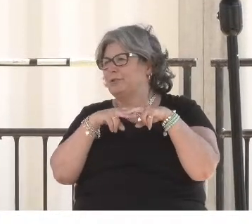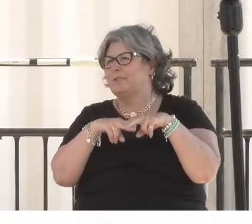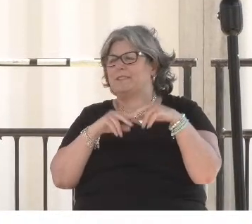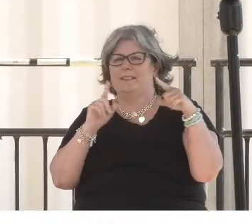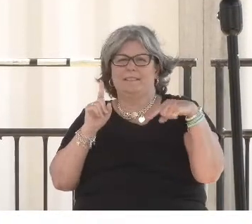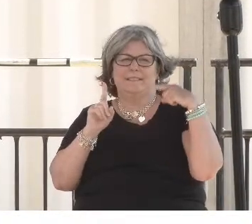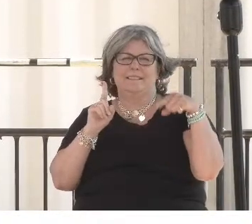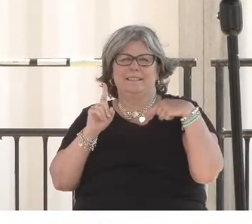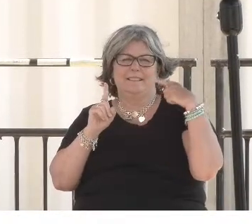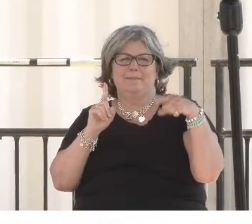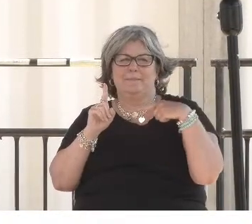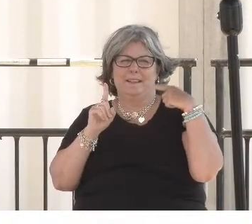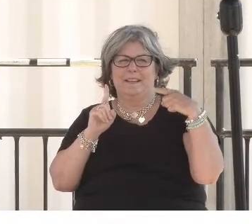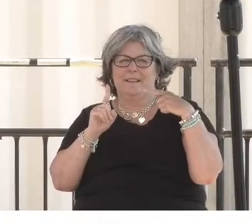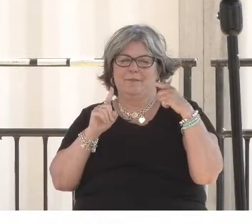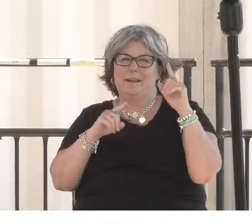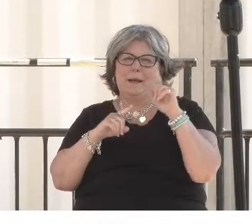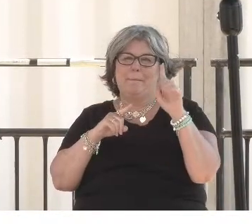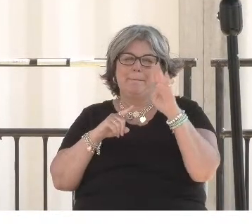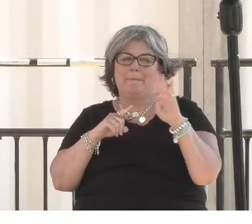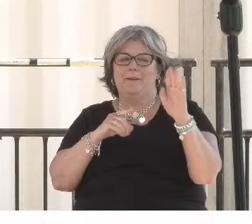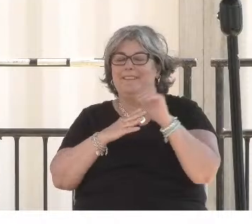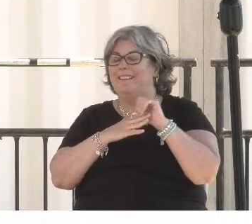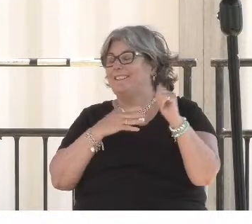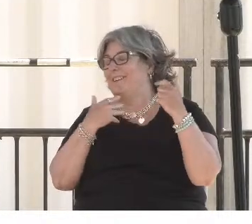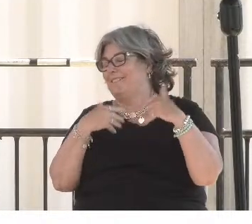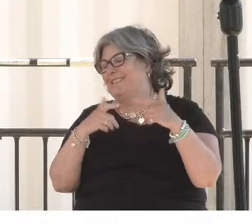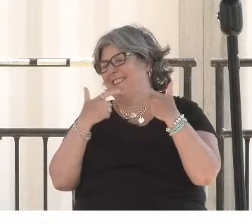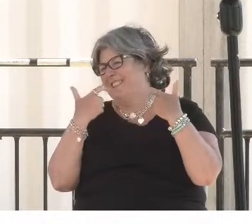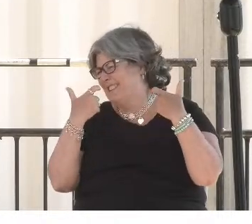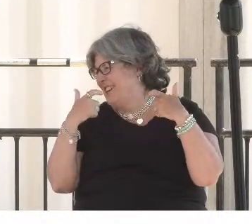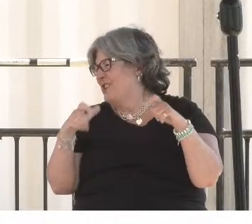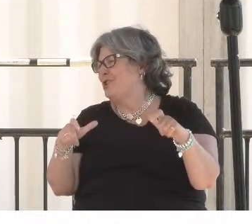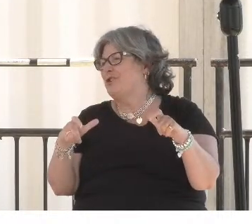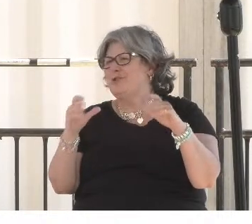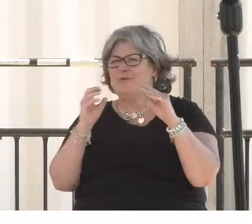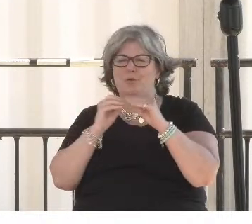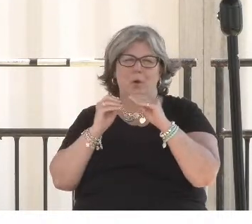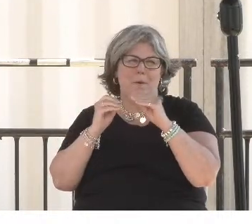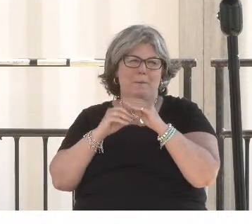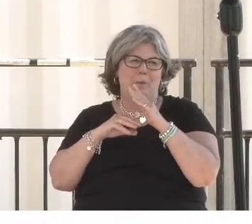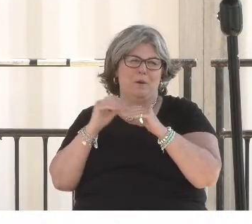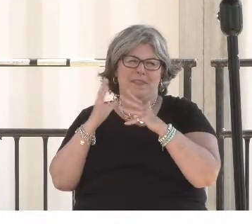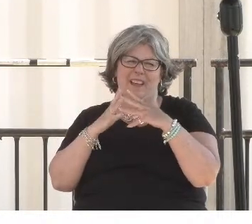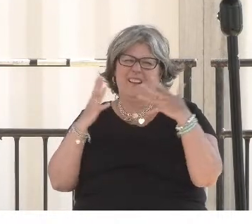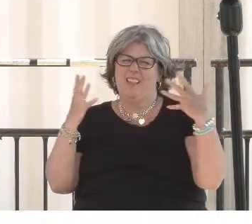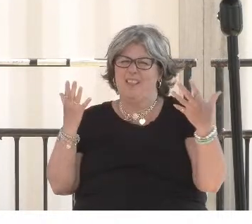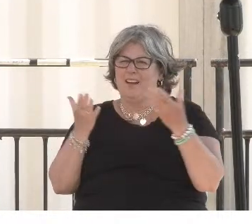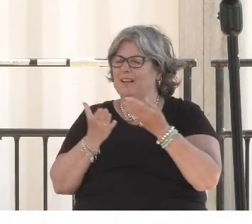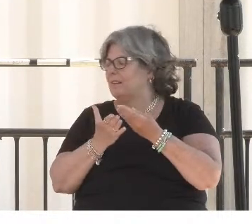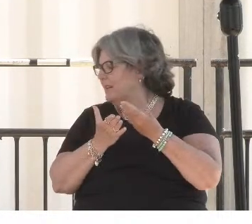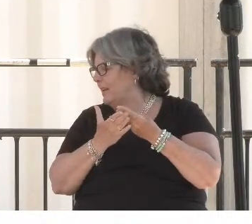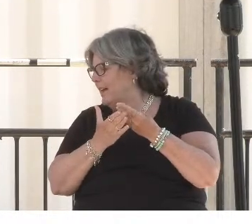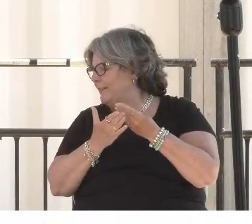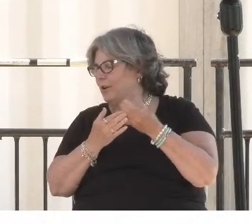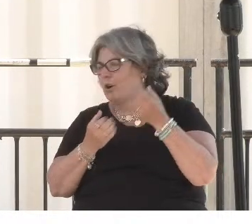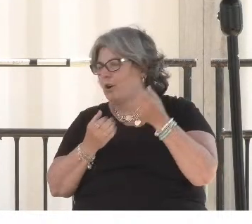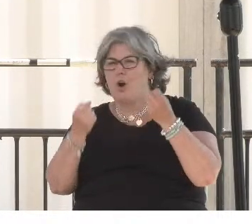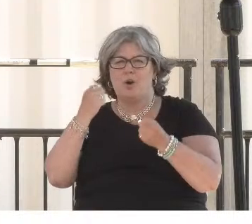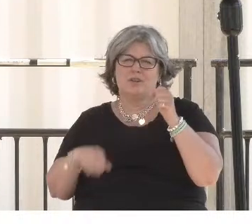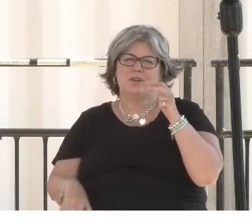without idling is going to make $1 billion, because that's a huge, more than a lot of the cars on the